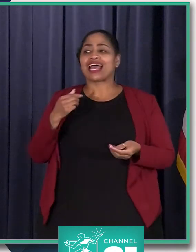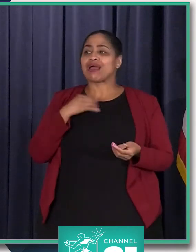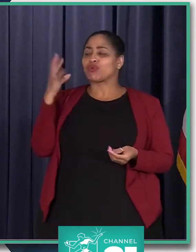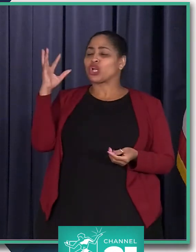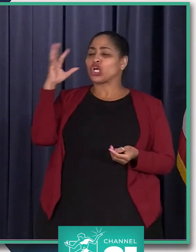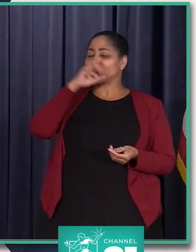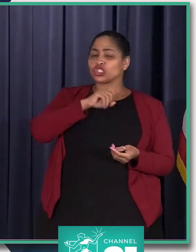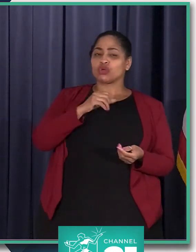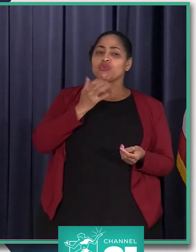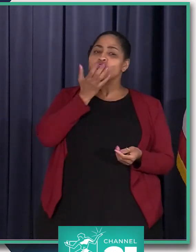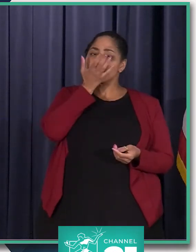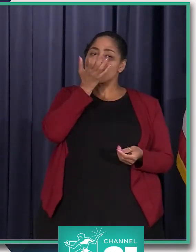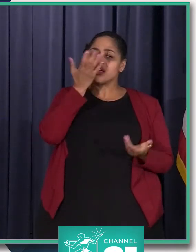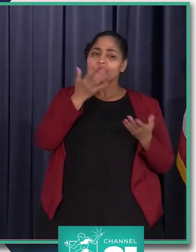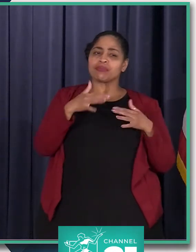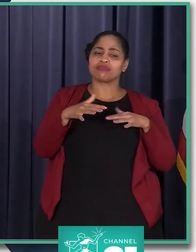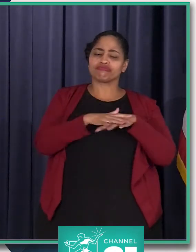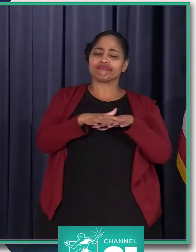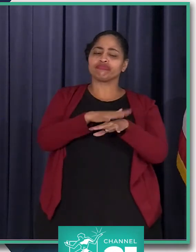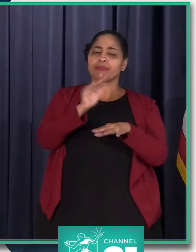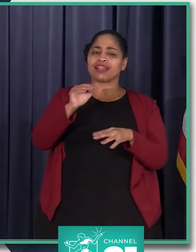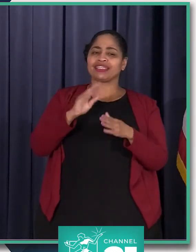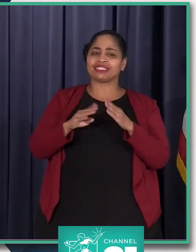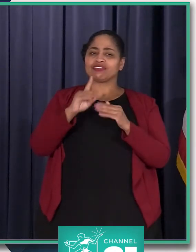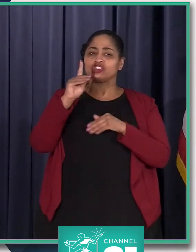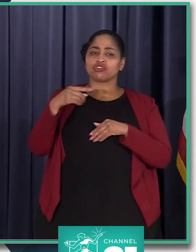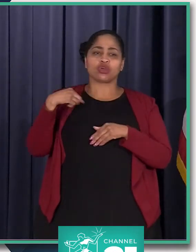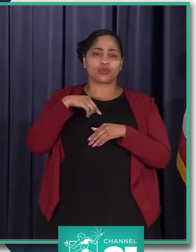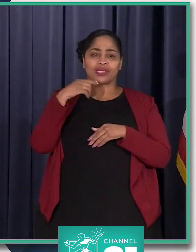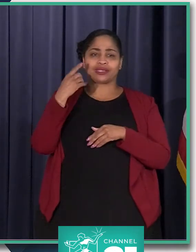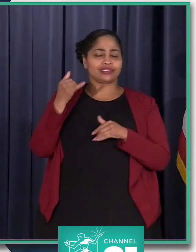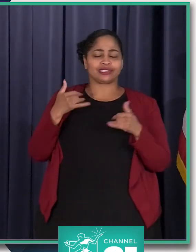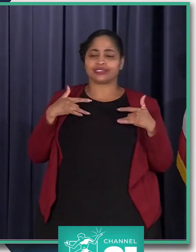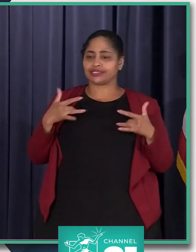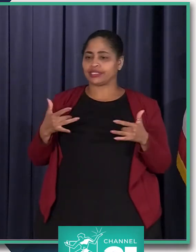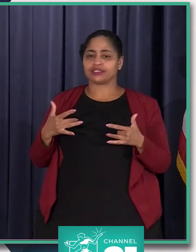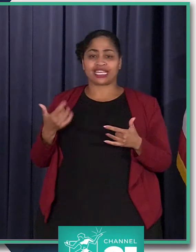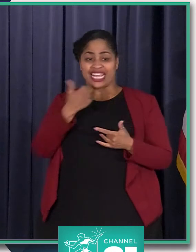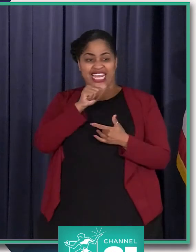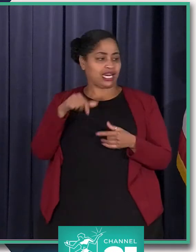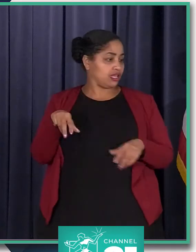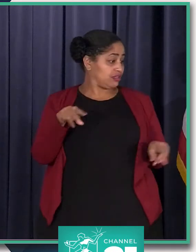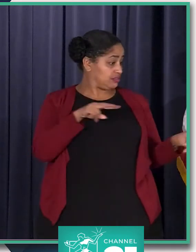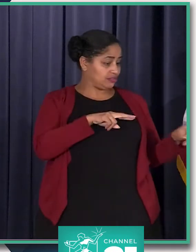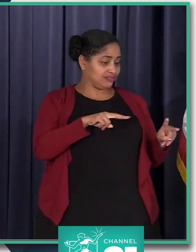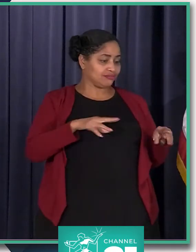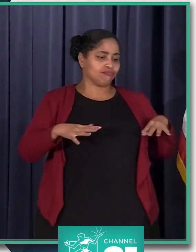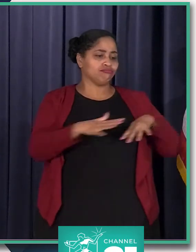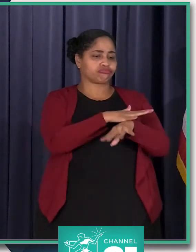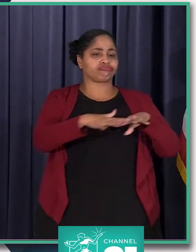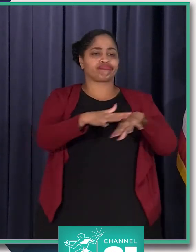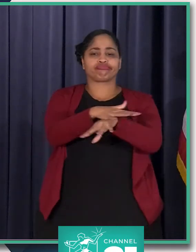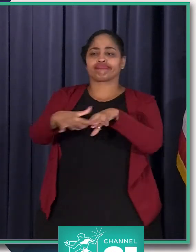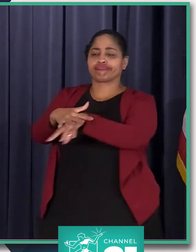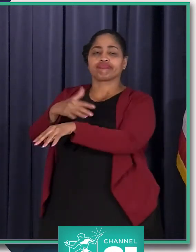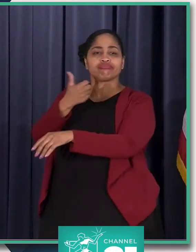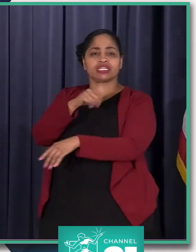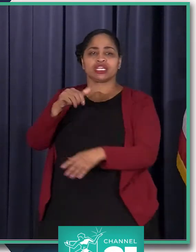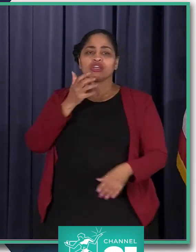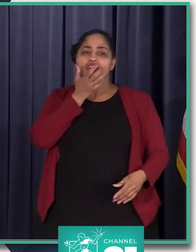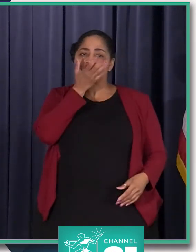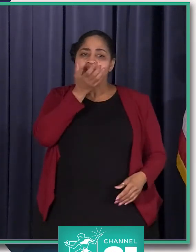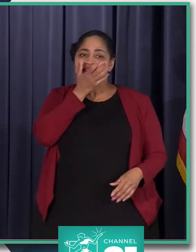that the grass was probably cut by the city, which we just roll through and cut anybody who hasn't cut